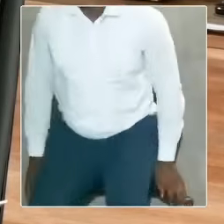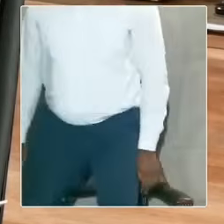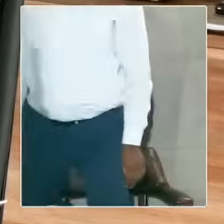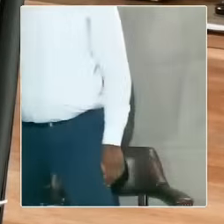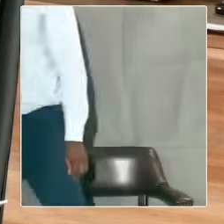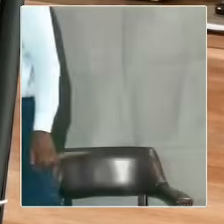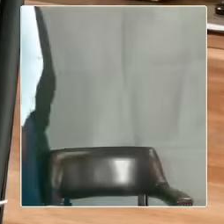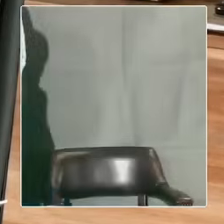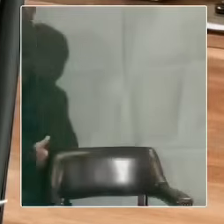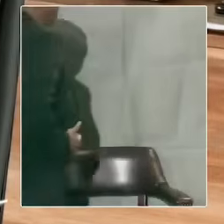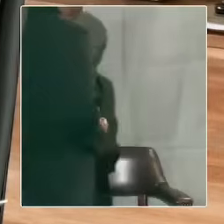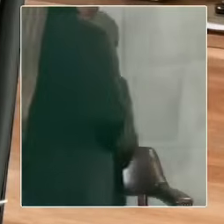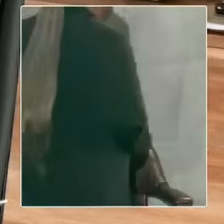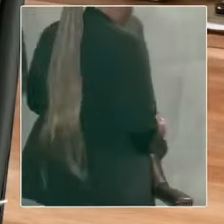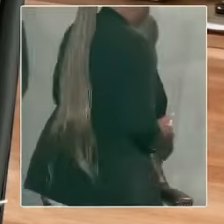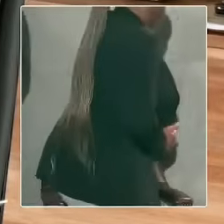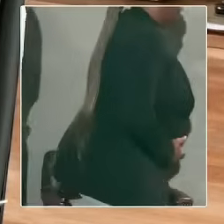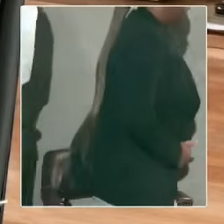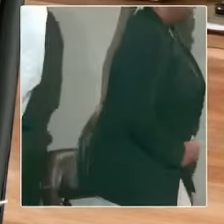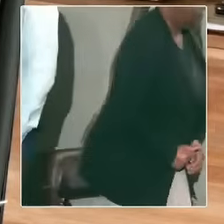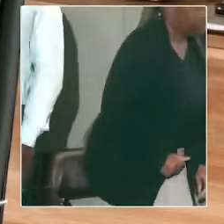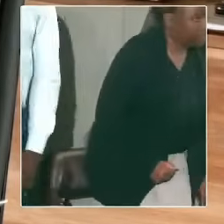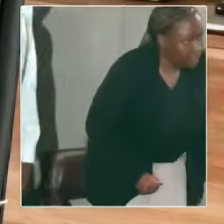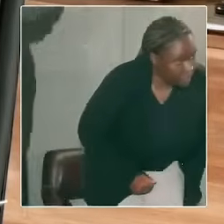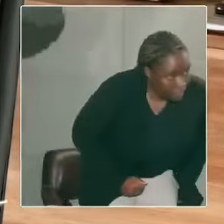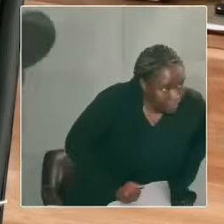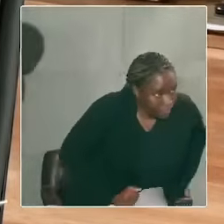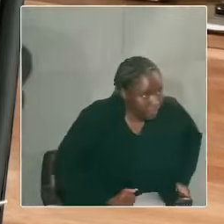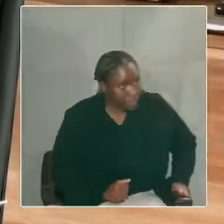as previously stated.